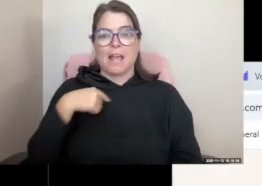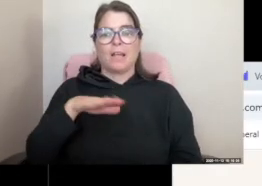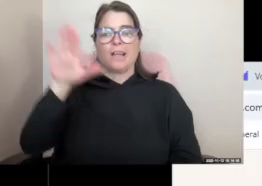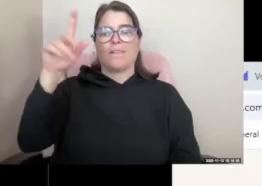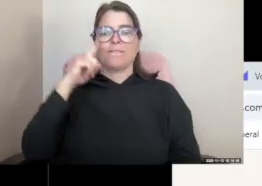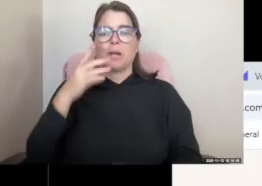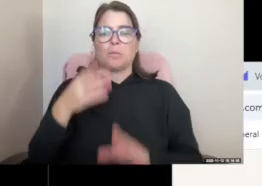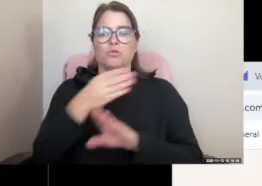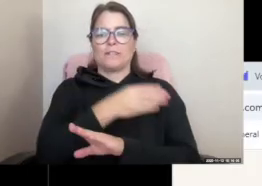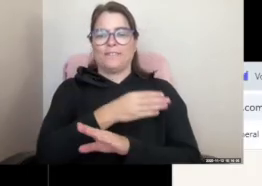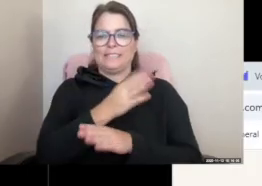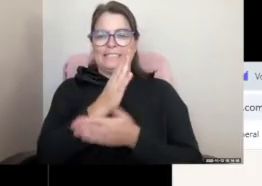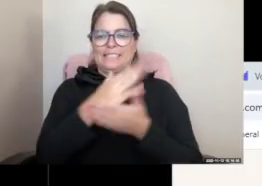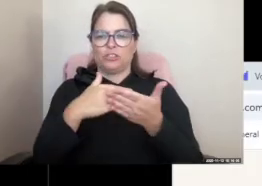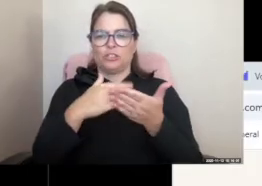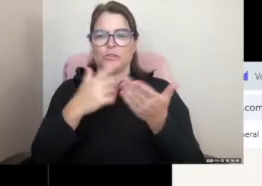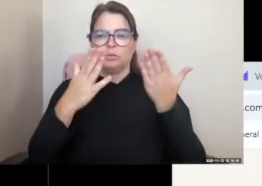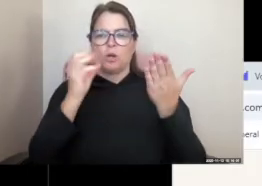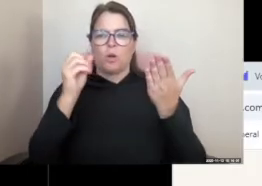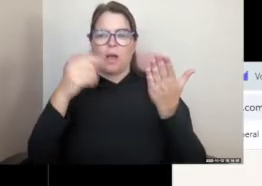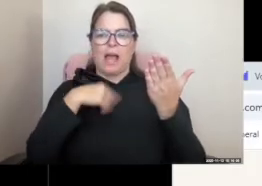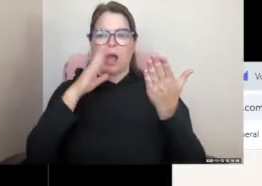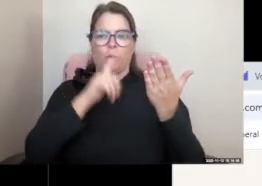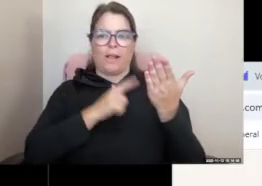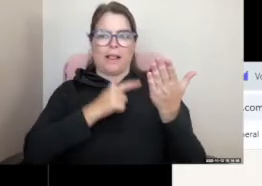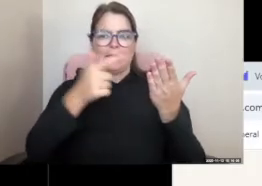question. Margaret Bolter,